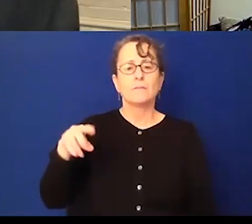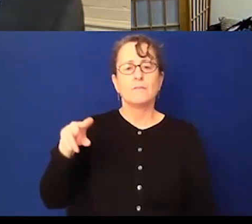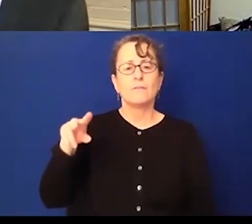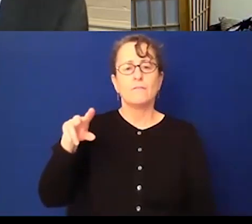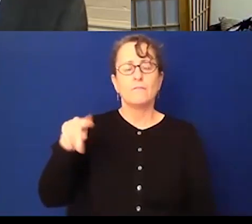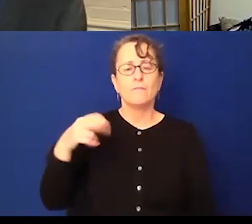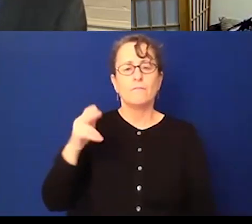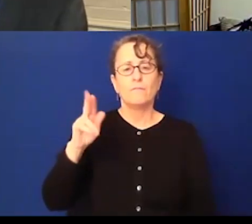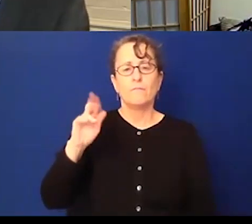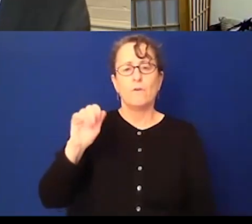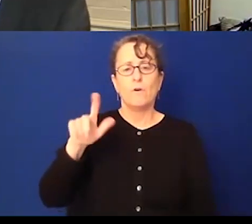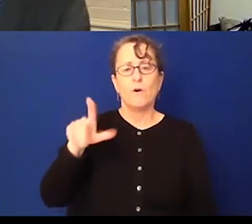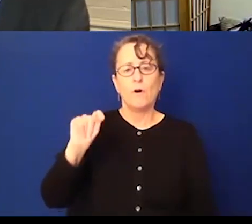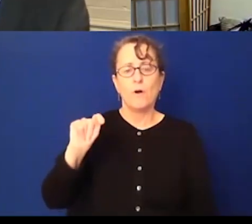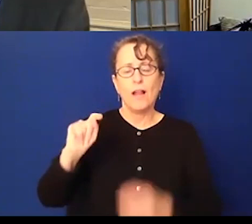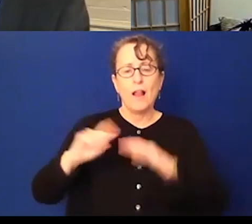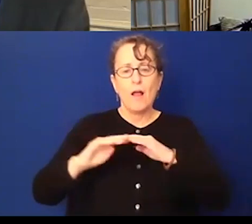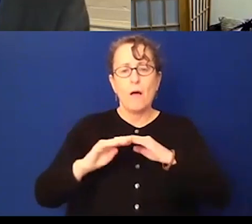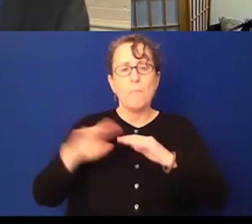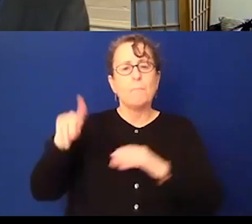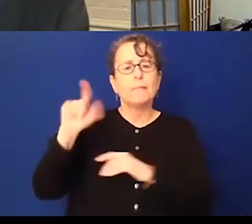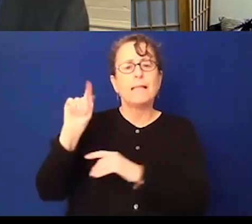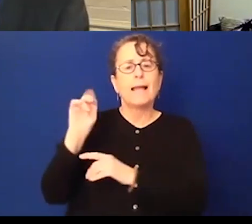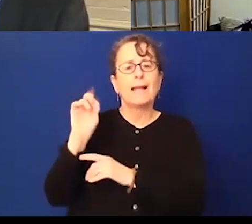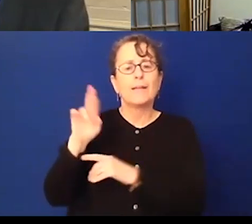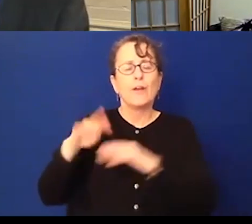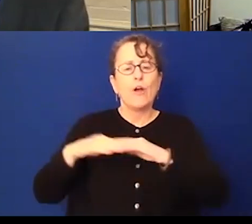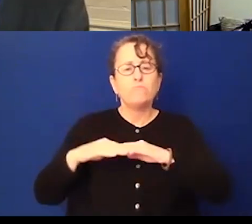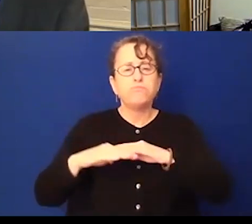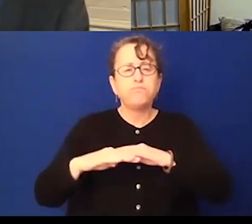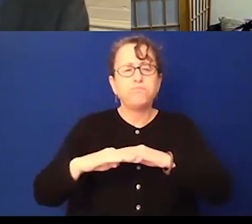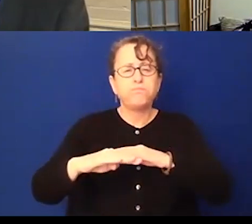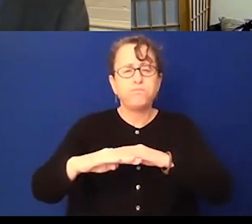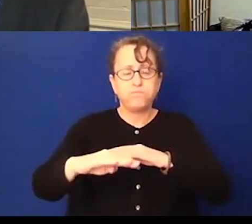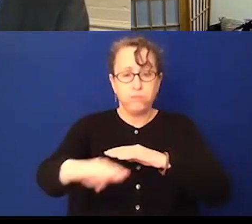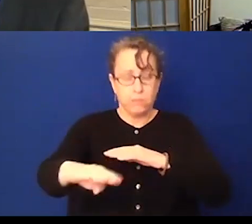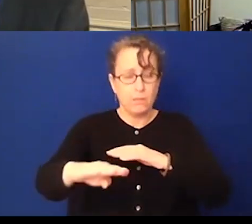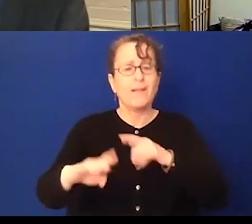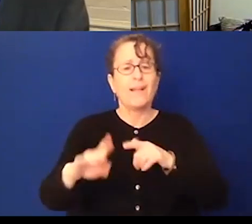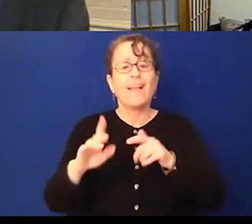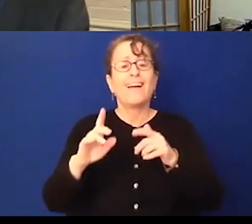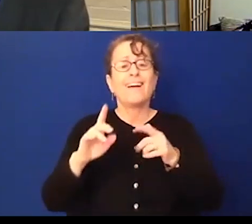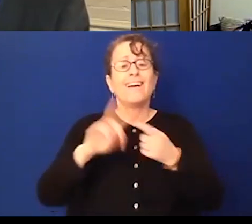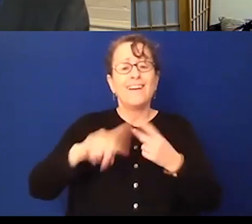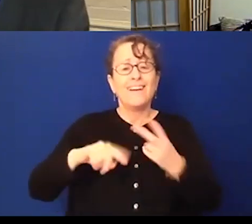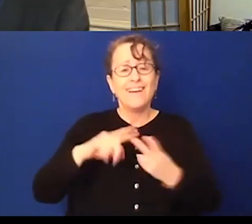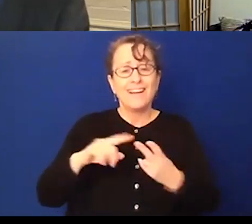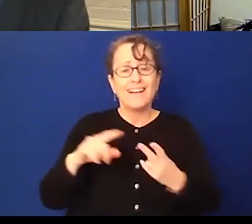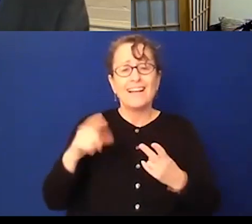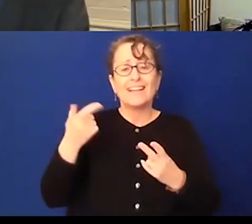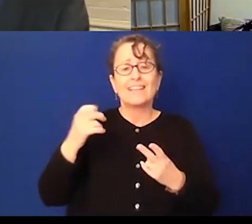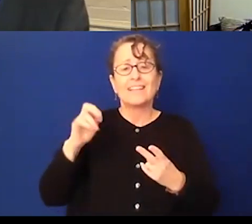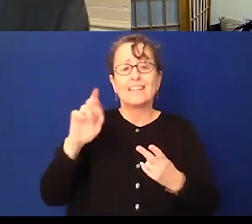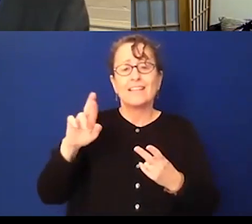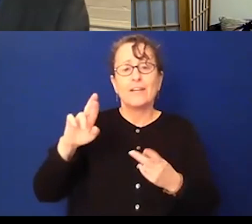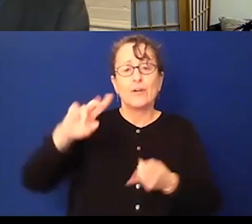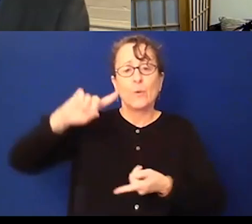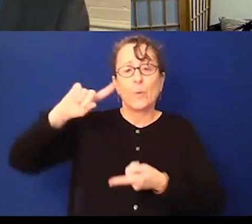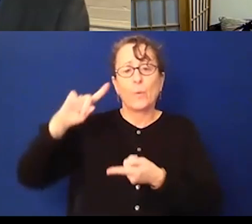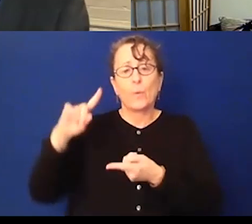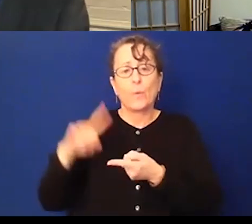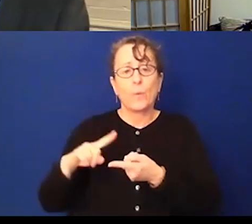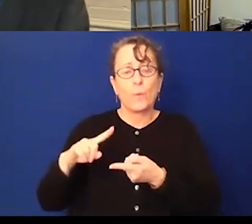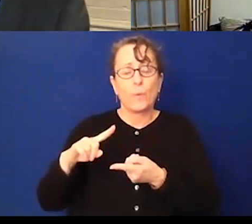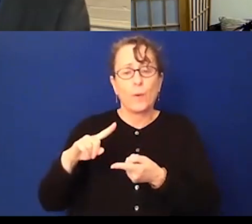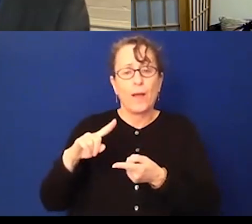And you have to add the gear reduction box, and that has to be added at the time of manufacture. It's not something you can do